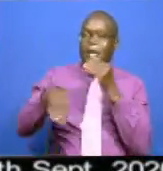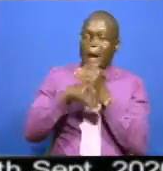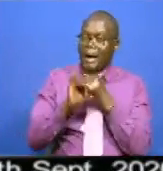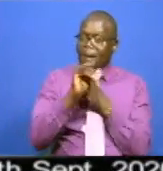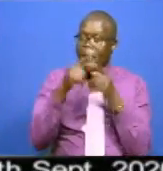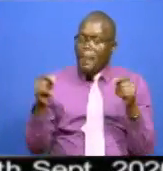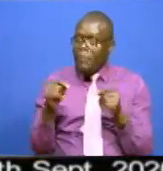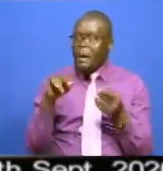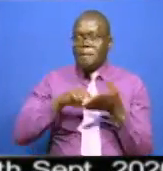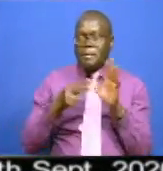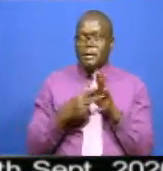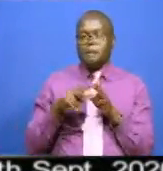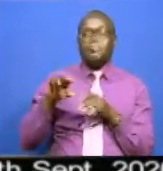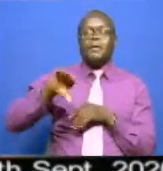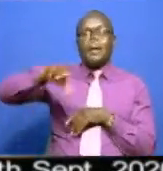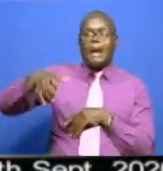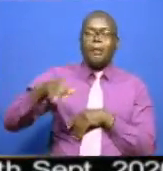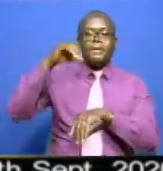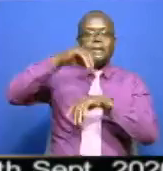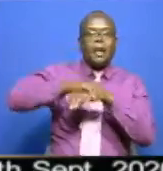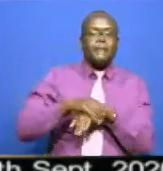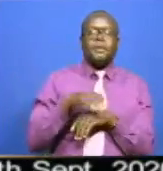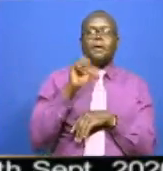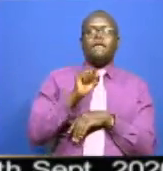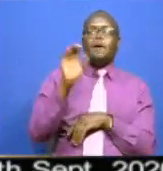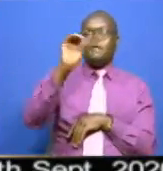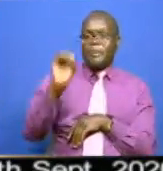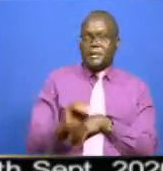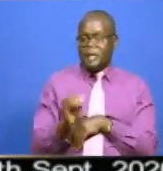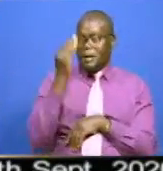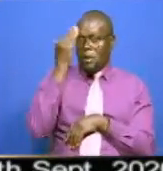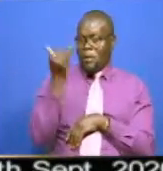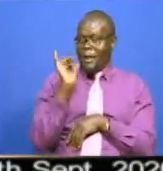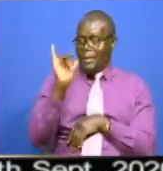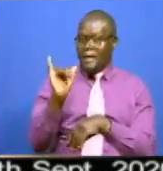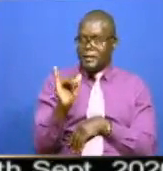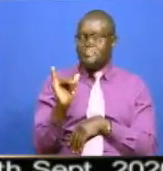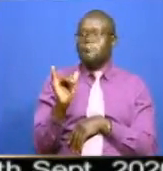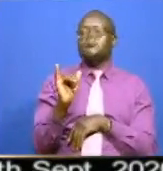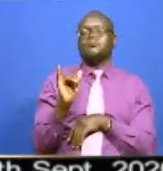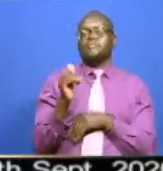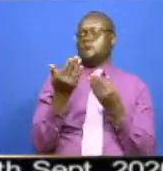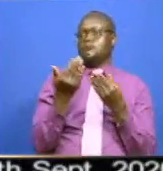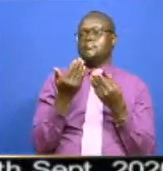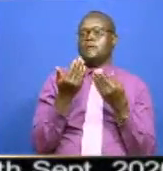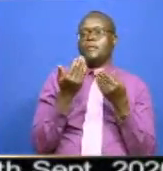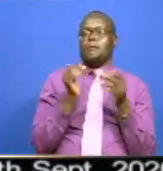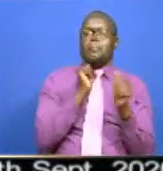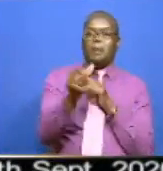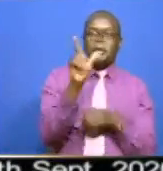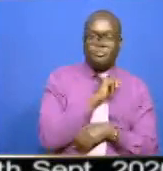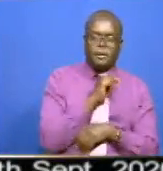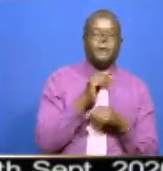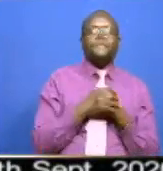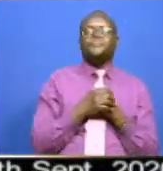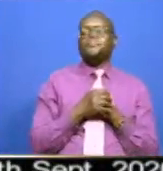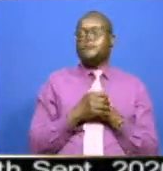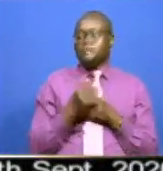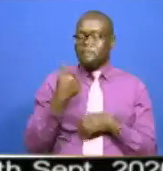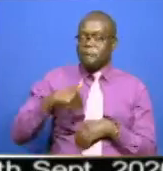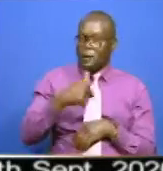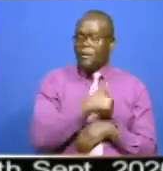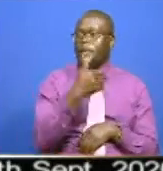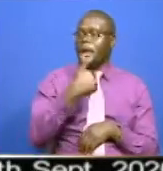than, now the counties would be getting 5%, because that had actually already gone. But, Mr. Speaker, we still